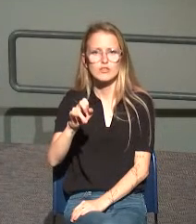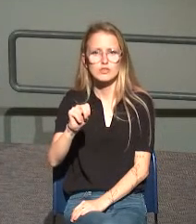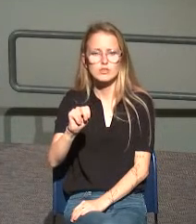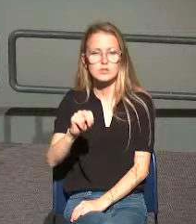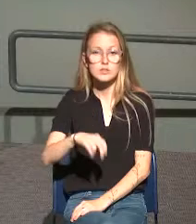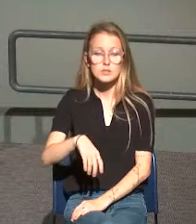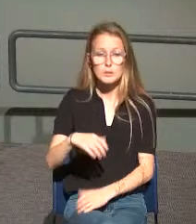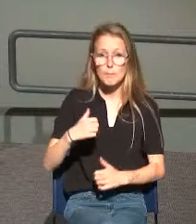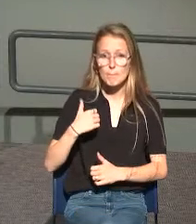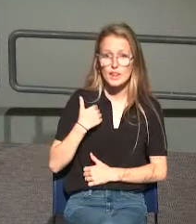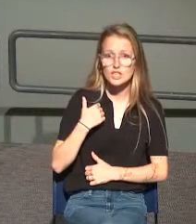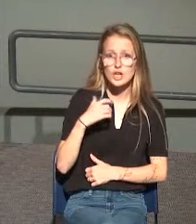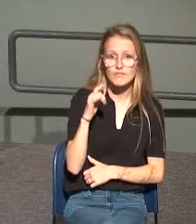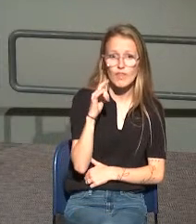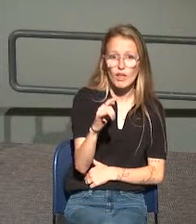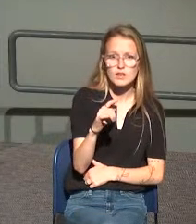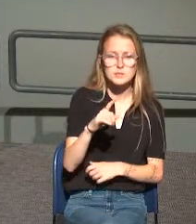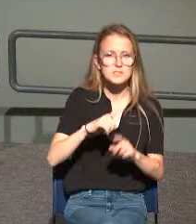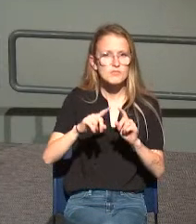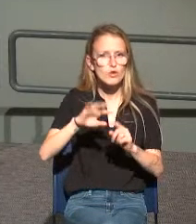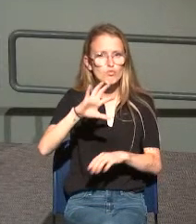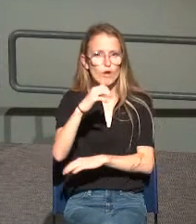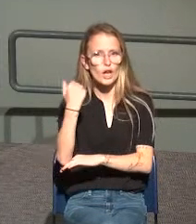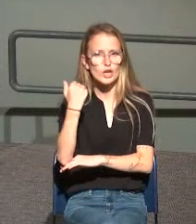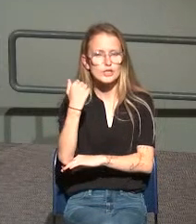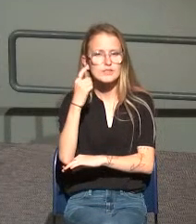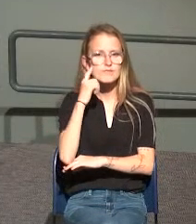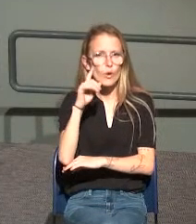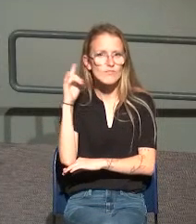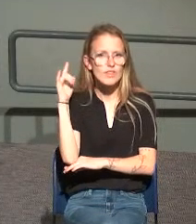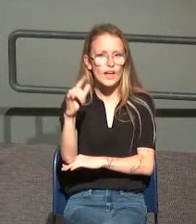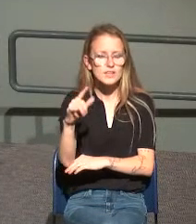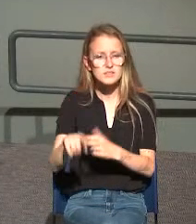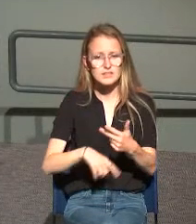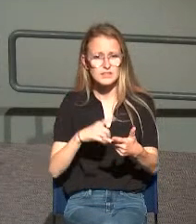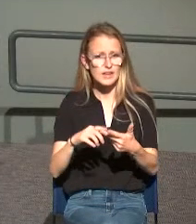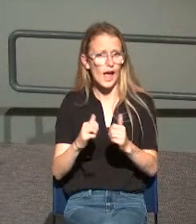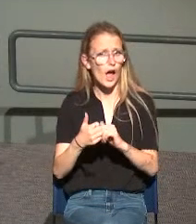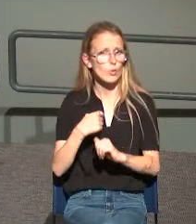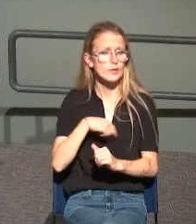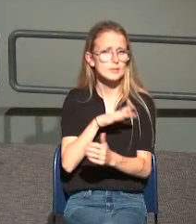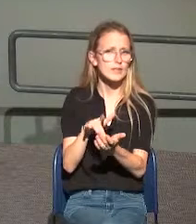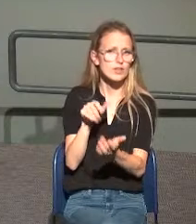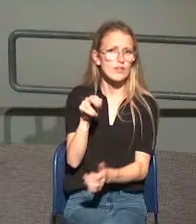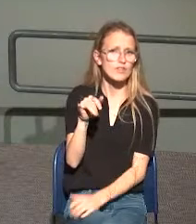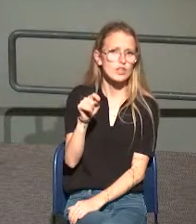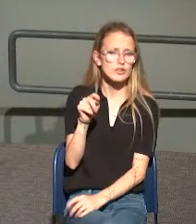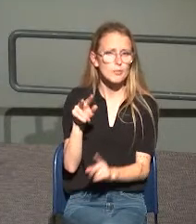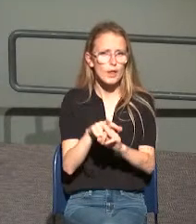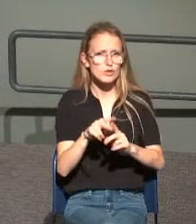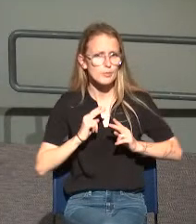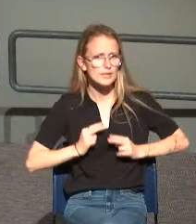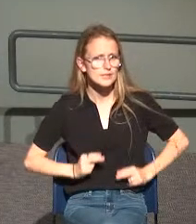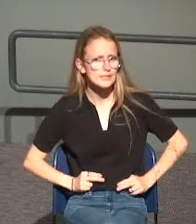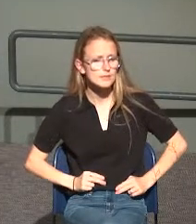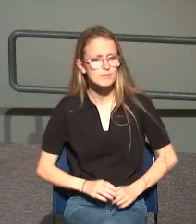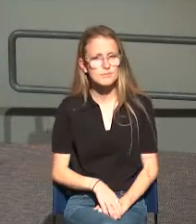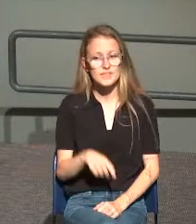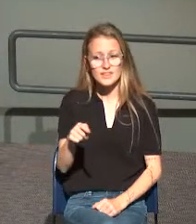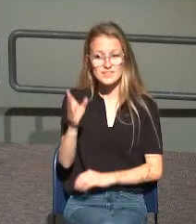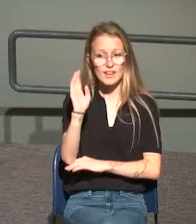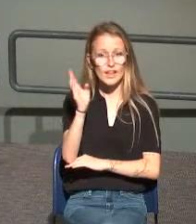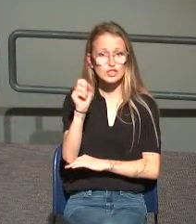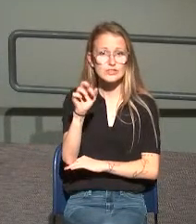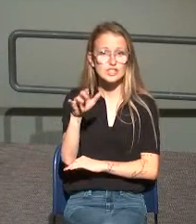to record-setting feats in the air to the humanitarian uses of aviation. This lecture series is the